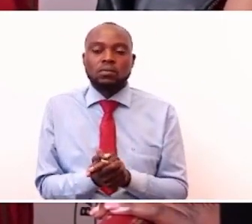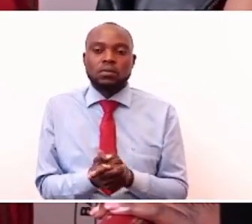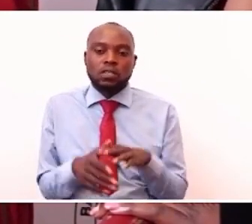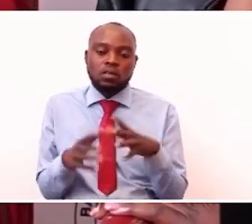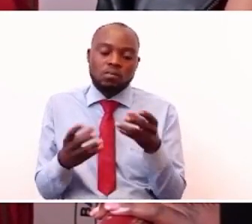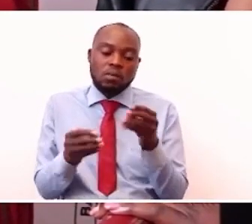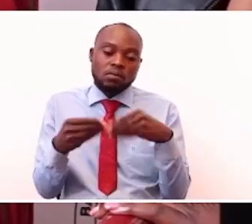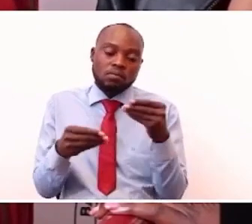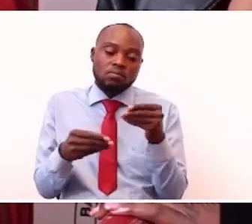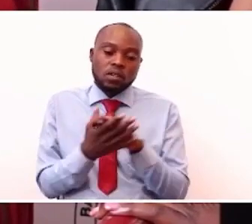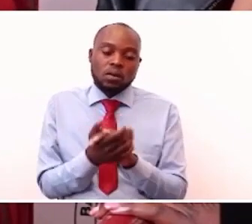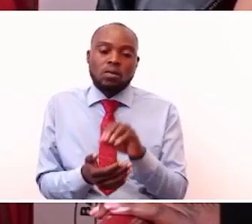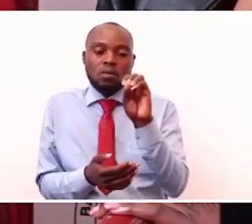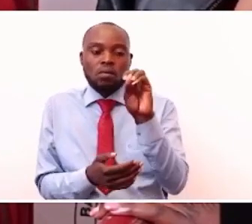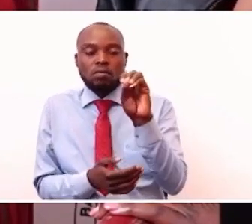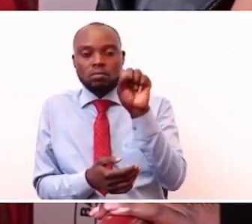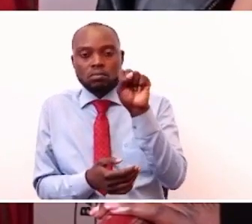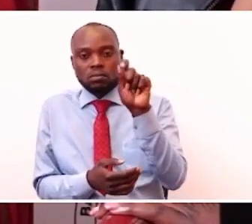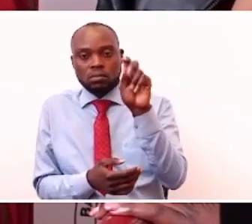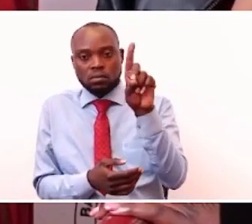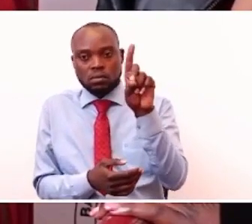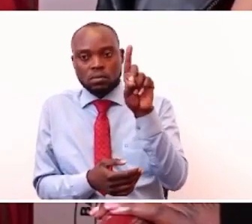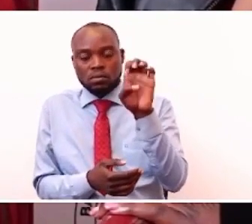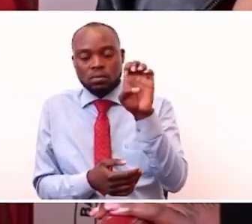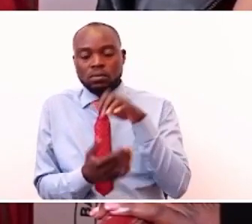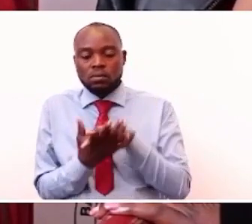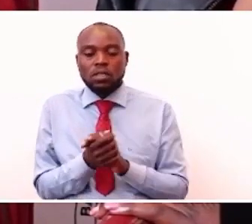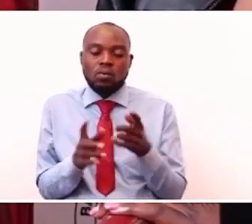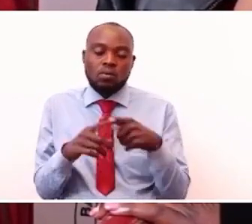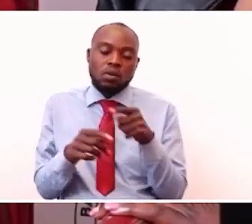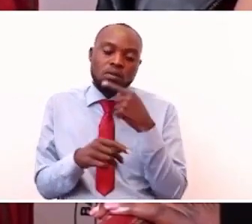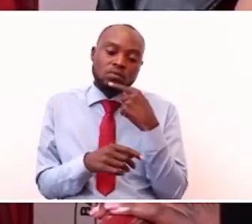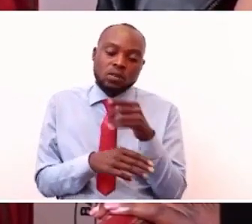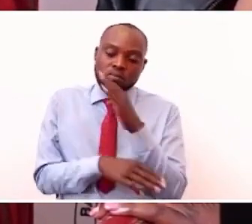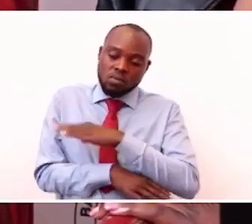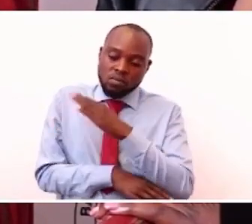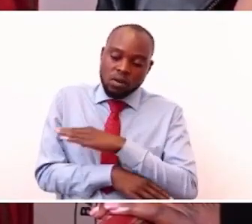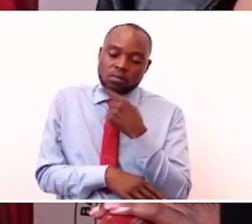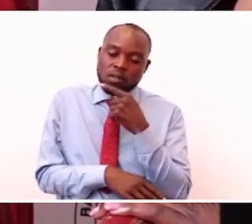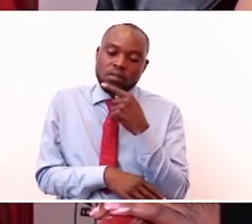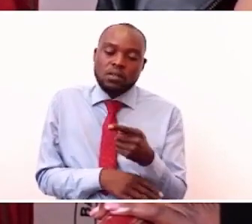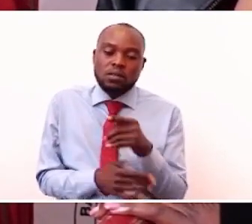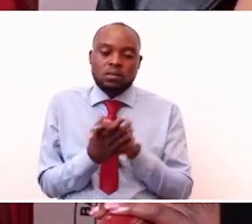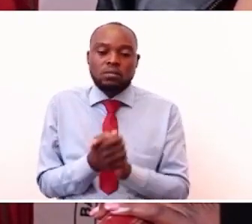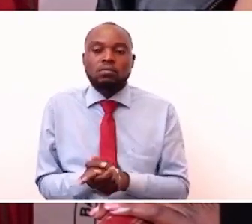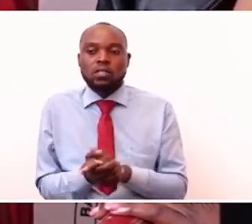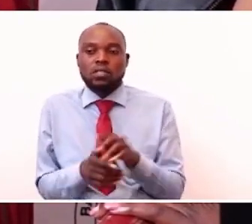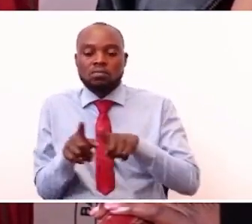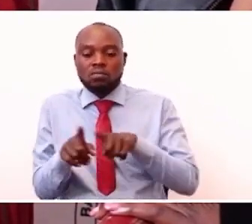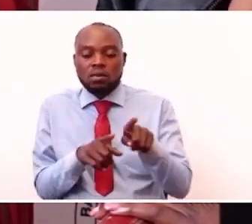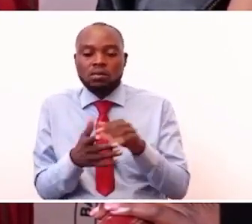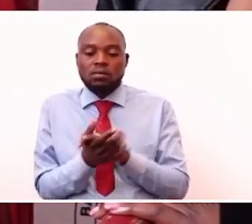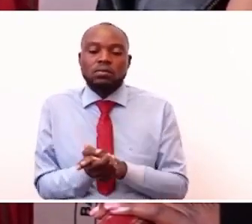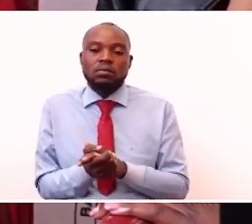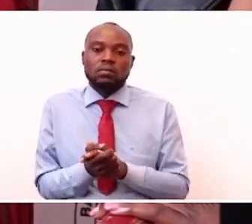institutions such as the OECD, such as the Bretton Woods institutions, we were talking this morning about the SDRs and how undemocratic they are.